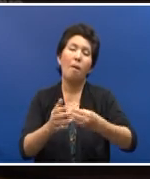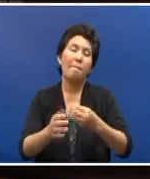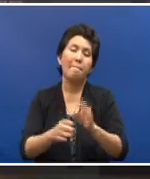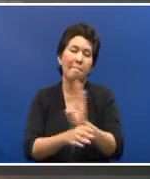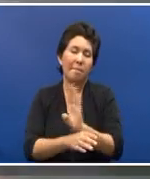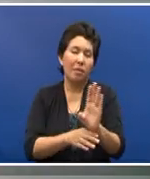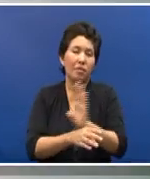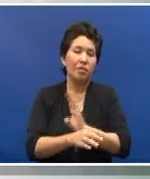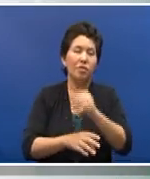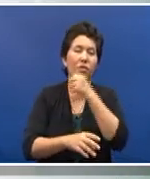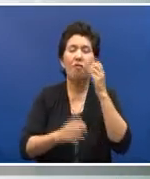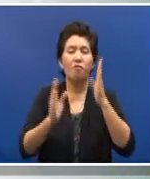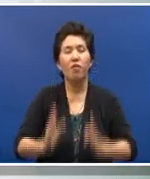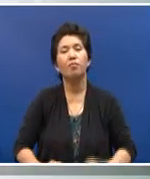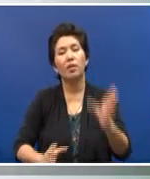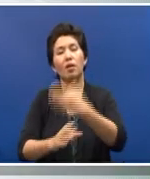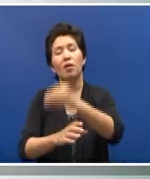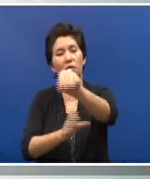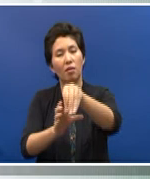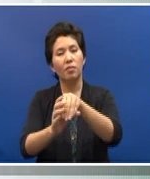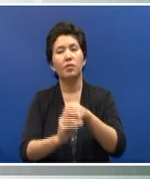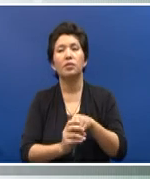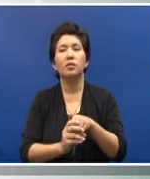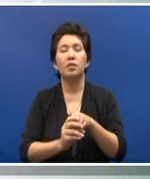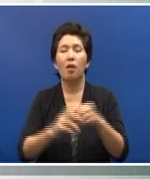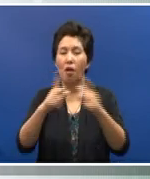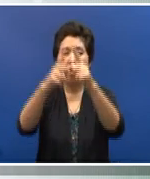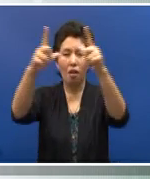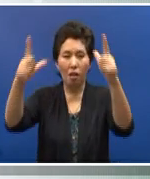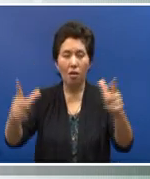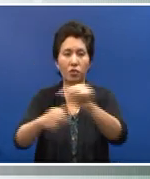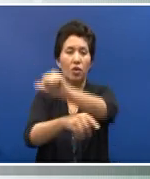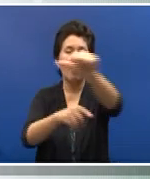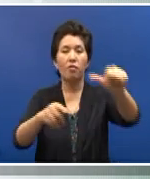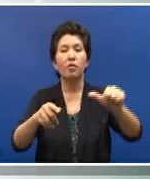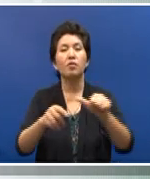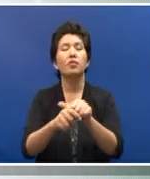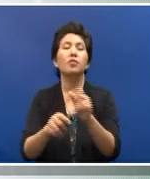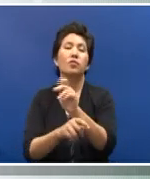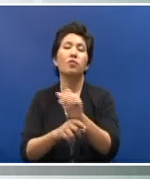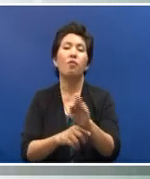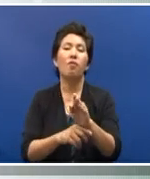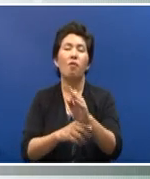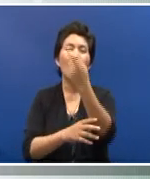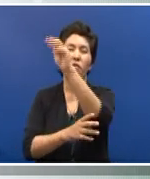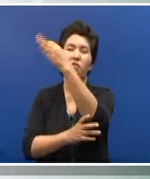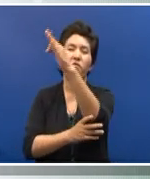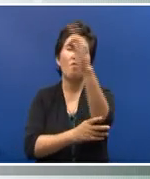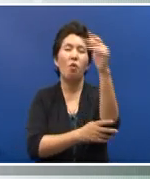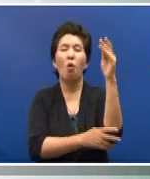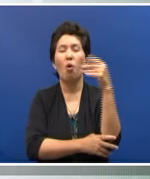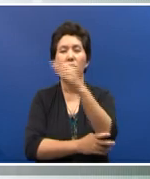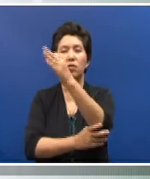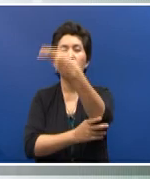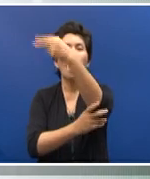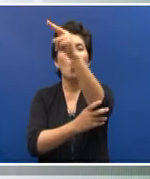Okay, commercial farming involves clearing a large areas of forests. Okay, forest land